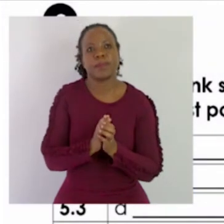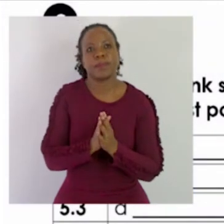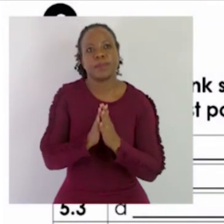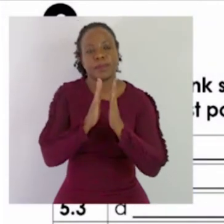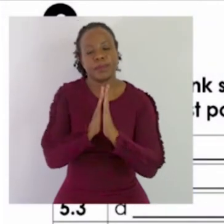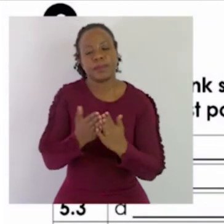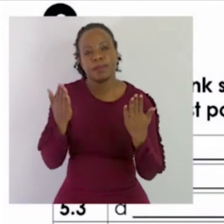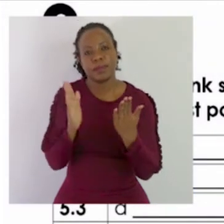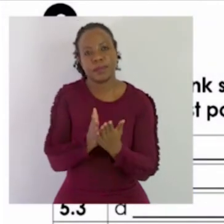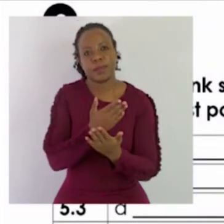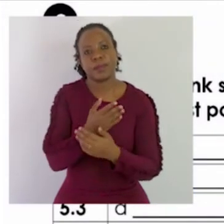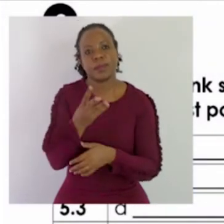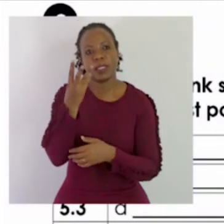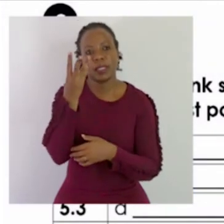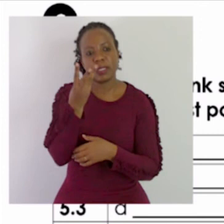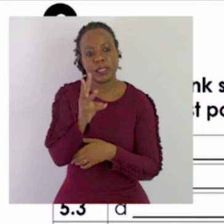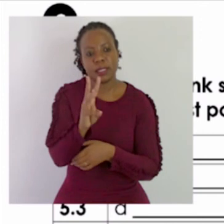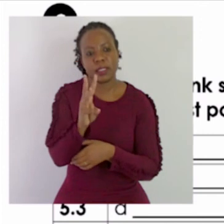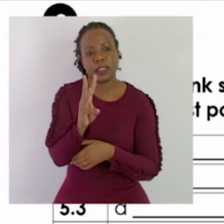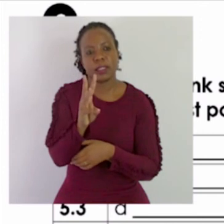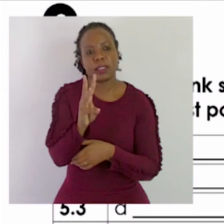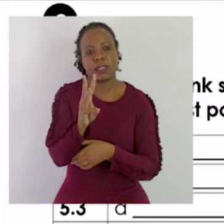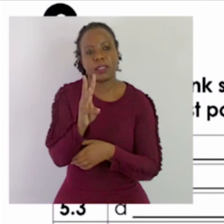is page 6.